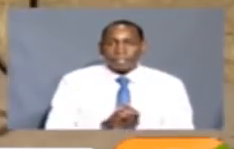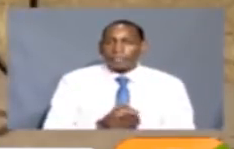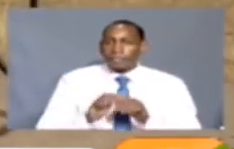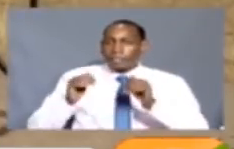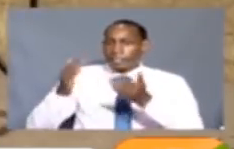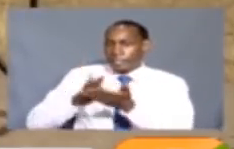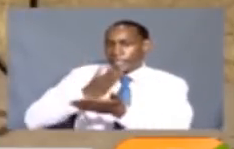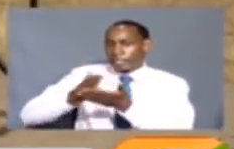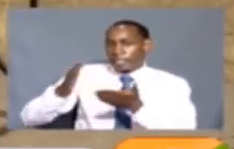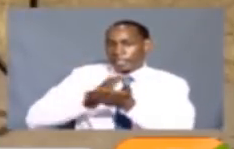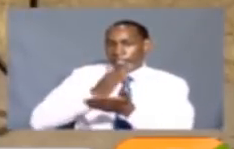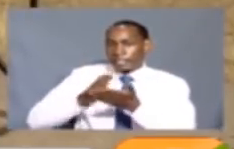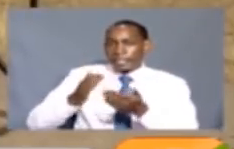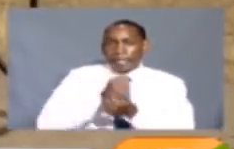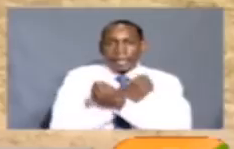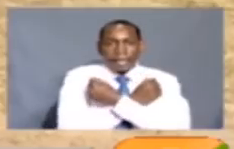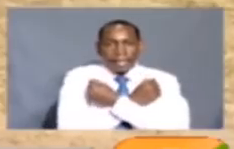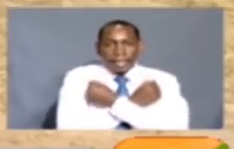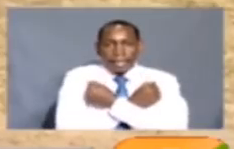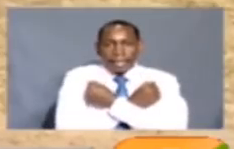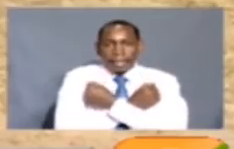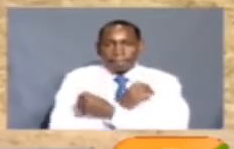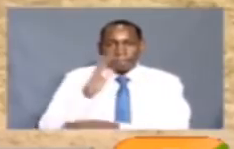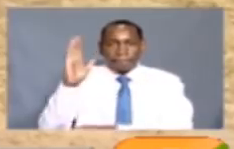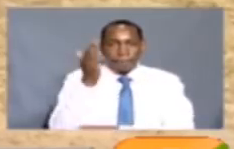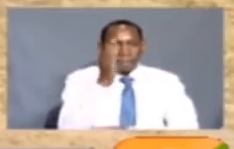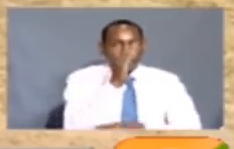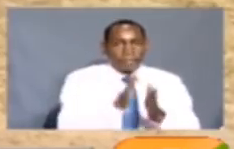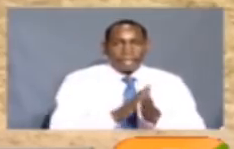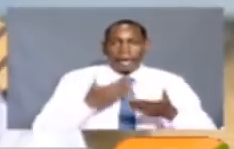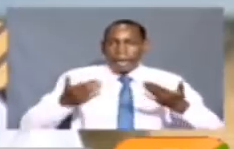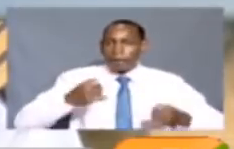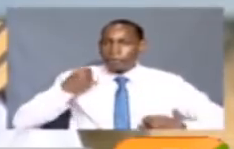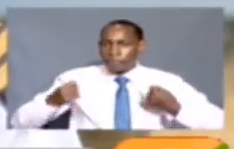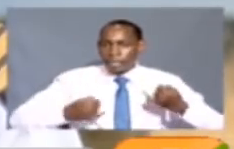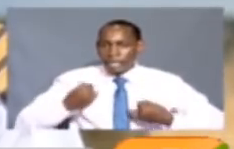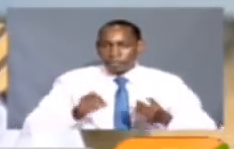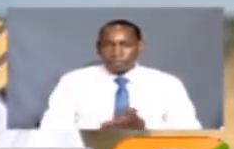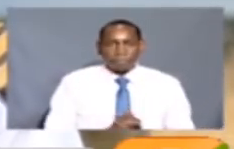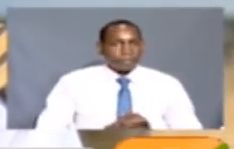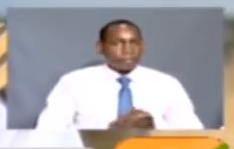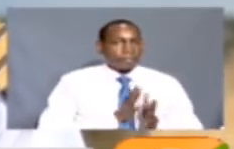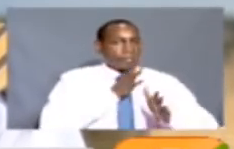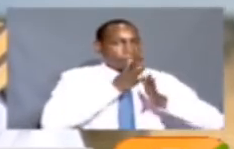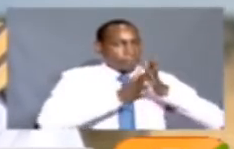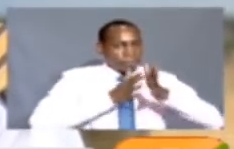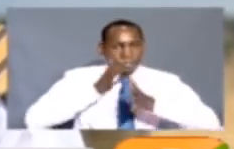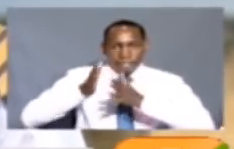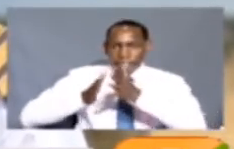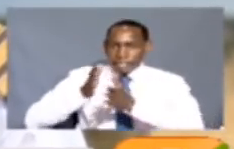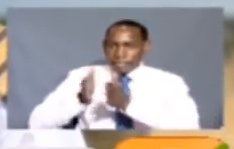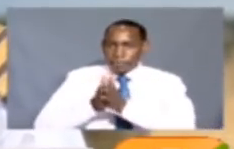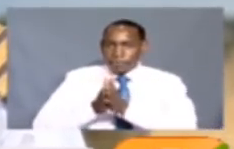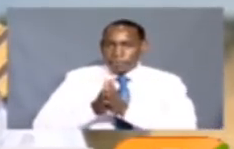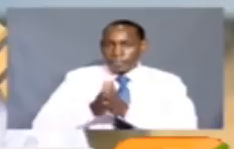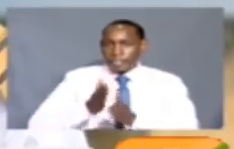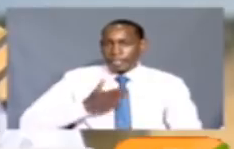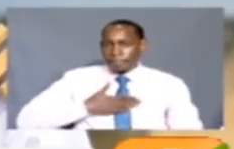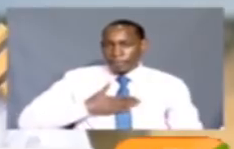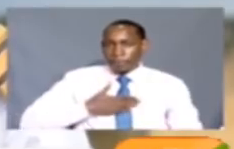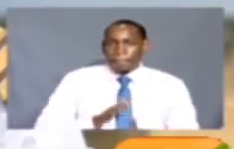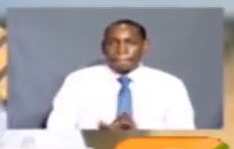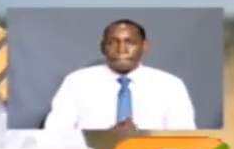his passion for the wilderness and how to enjoy it best. Communicating with people is probably one of the